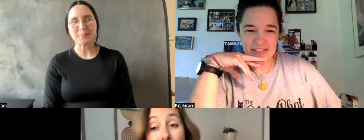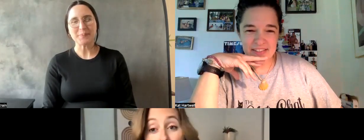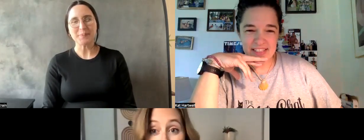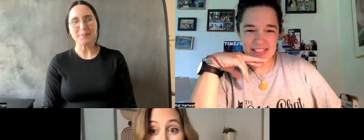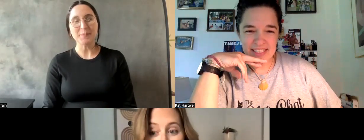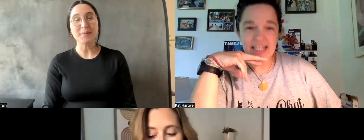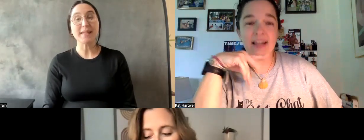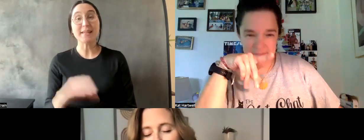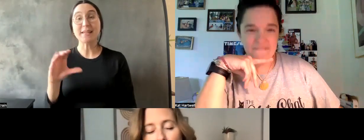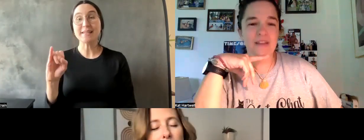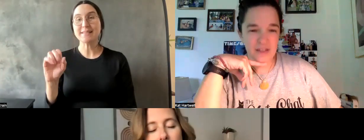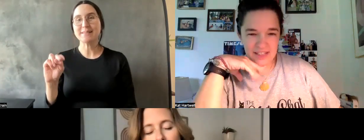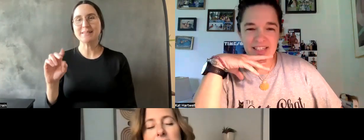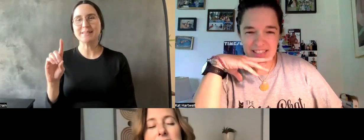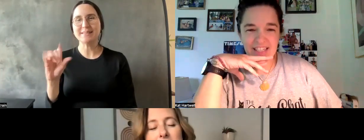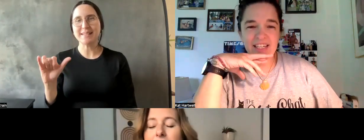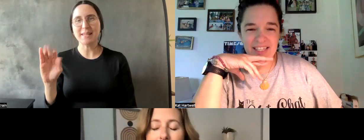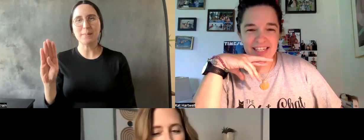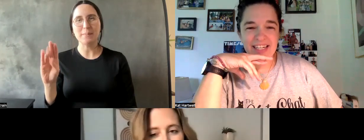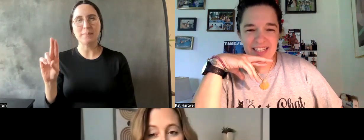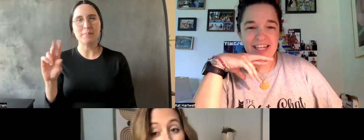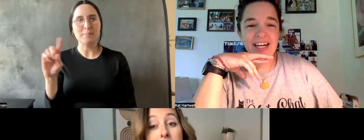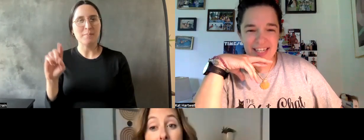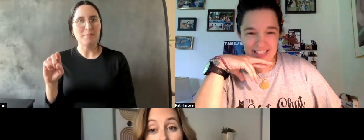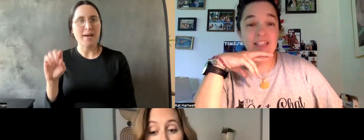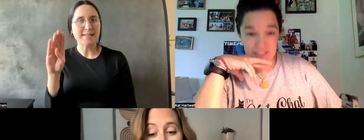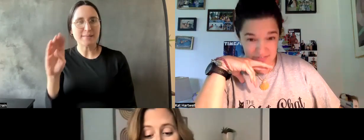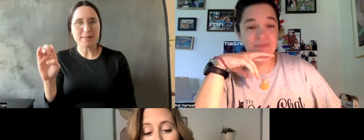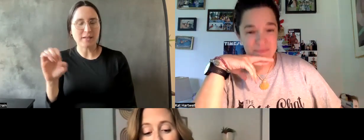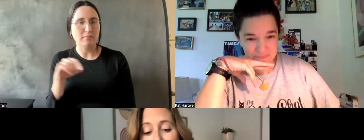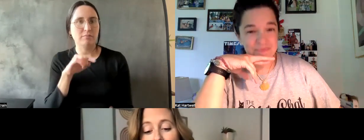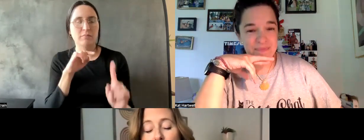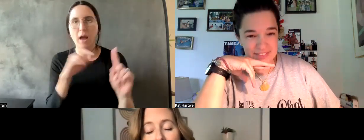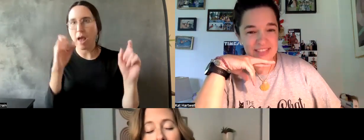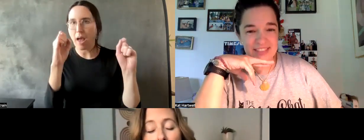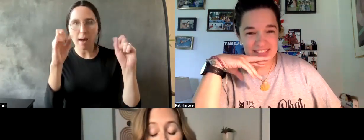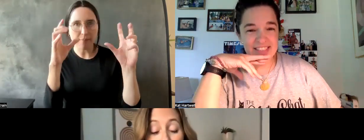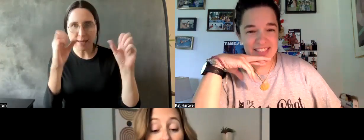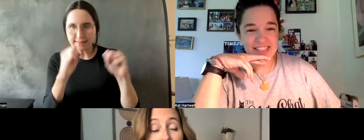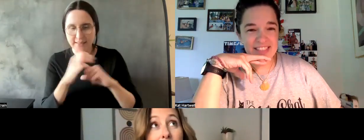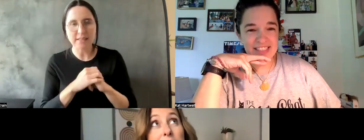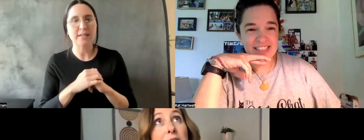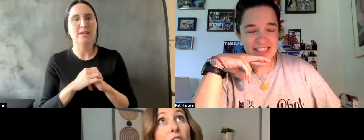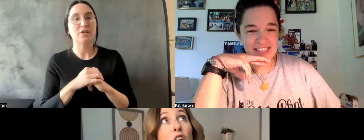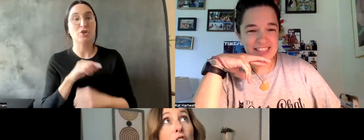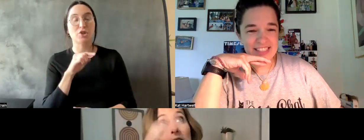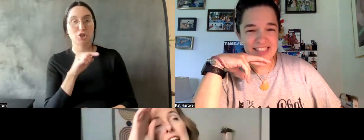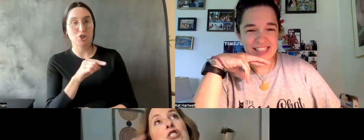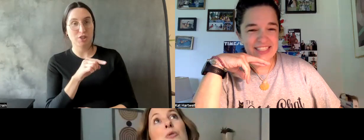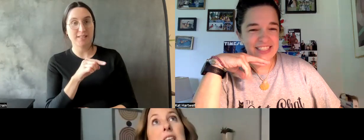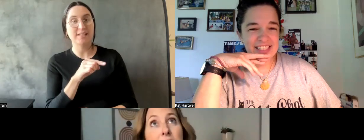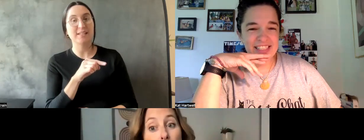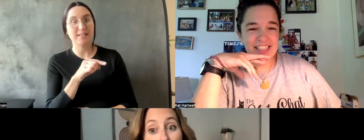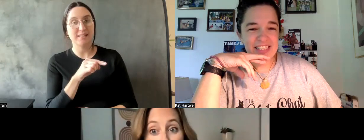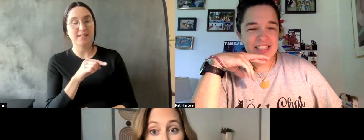Cindy Busby, who is just amazing. Like she She helped me. Her and